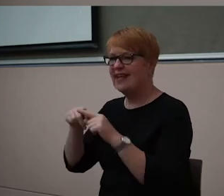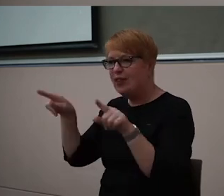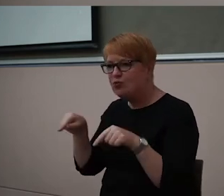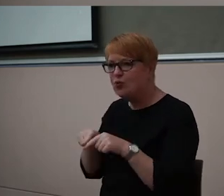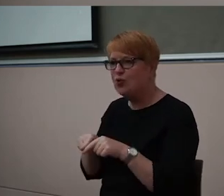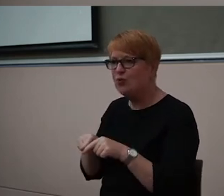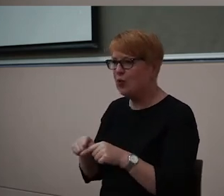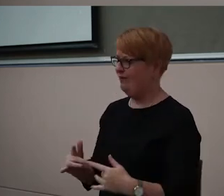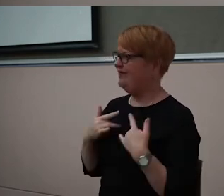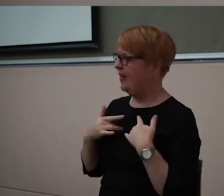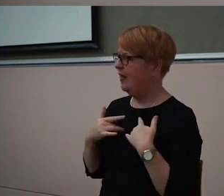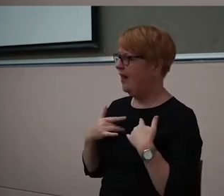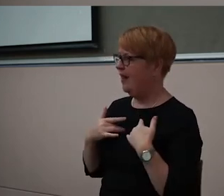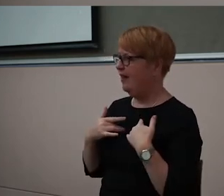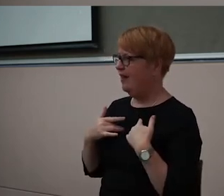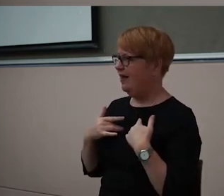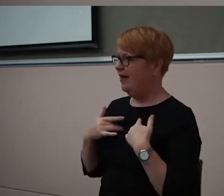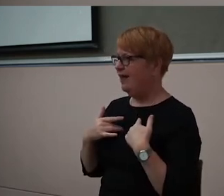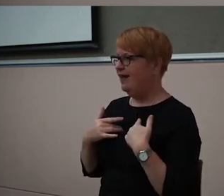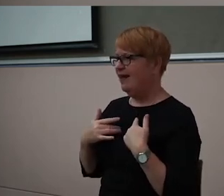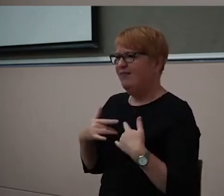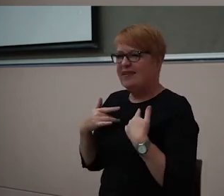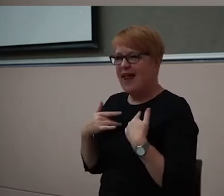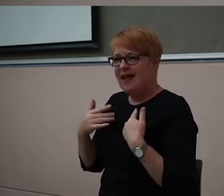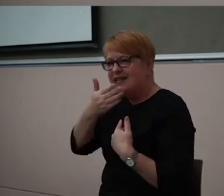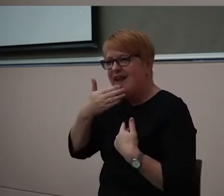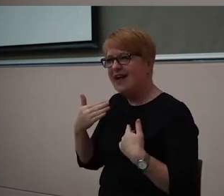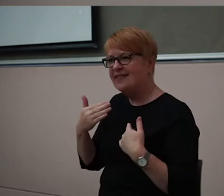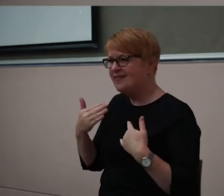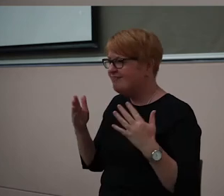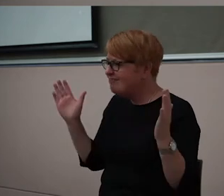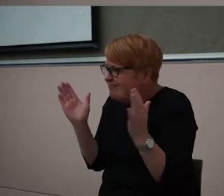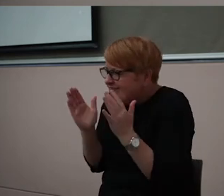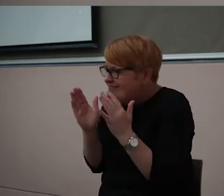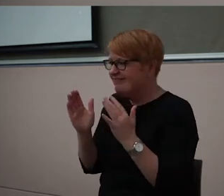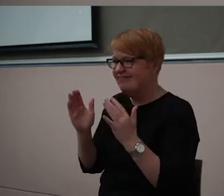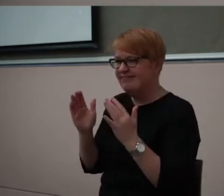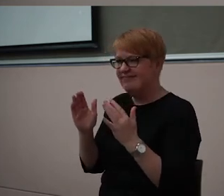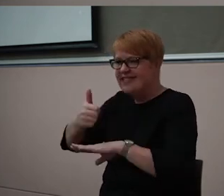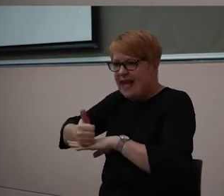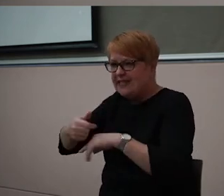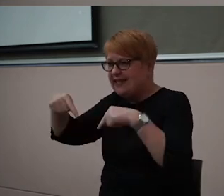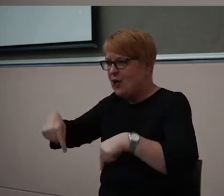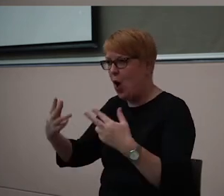please feel like you can, it feels like quite an intimate setting, so hopefully you can join